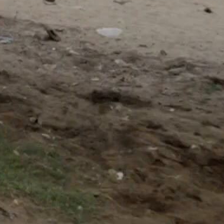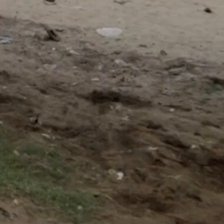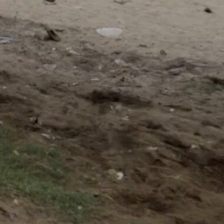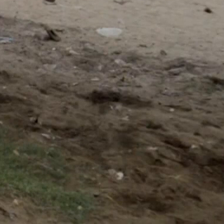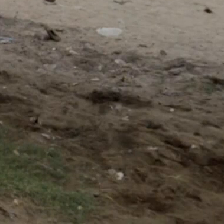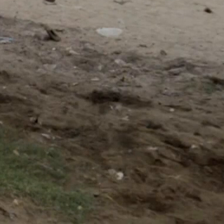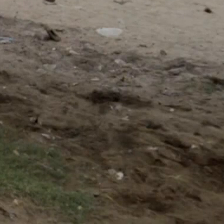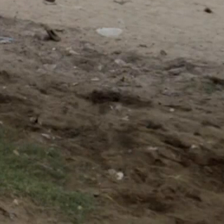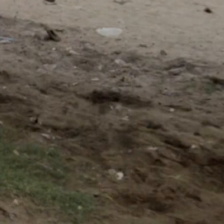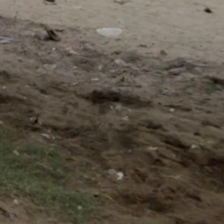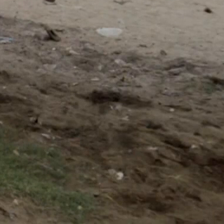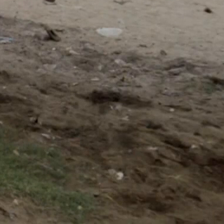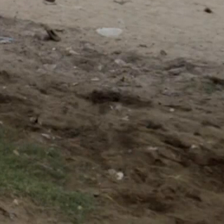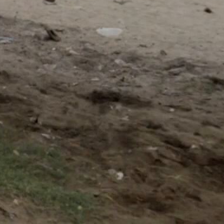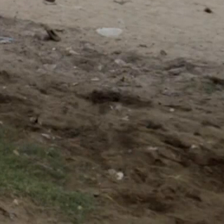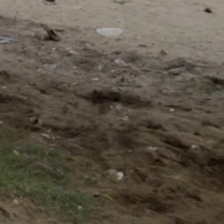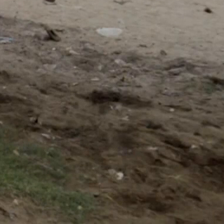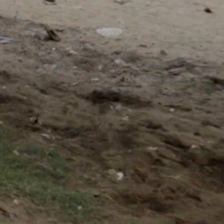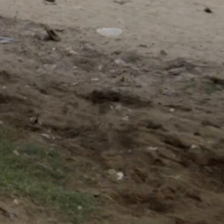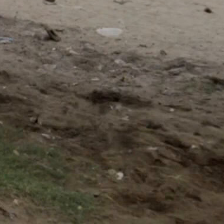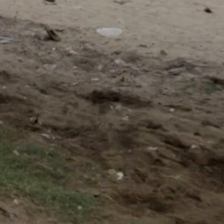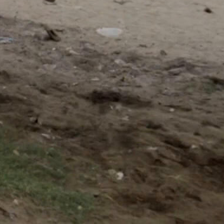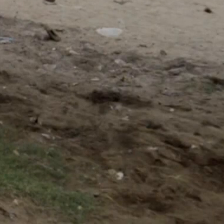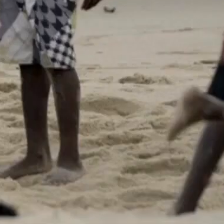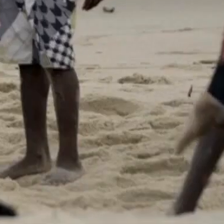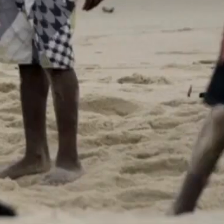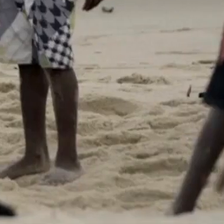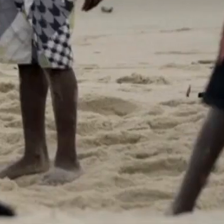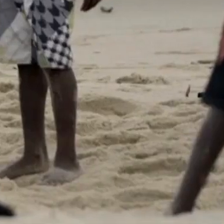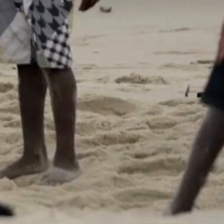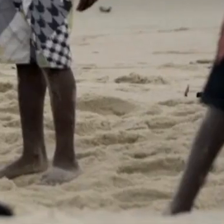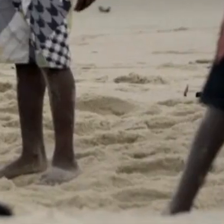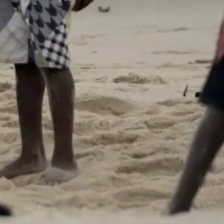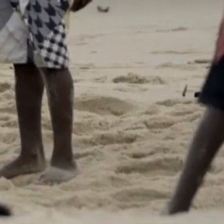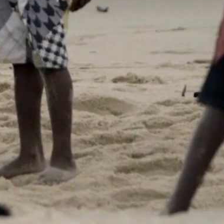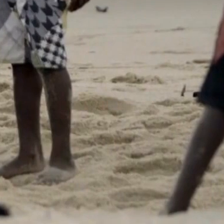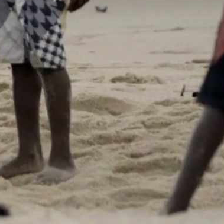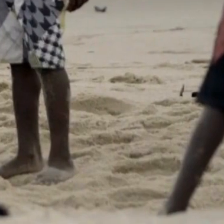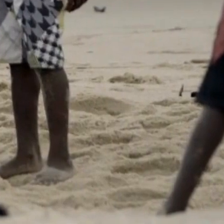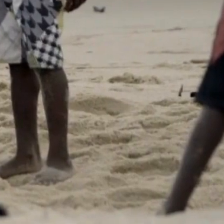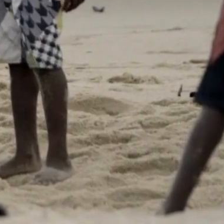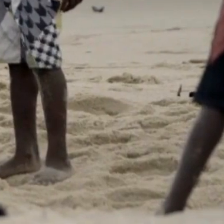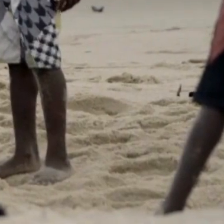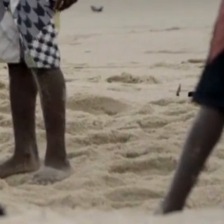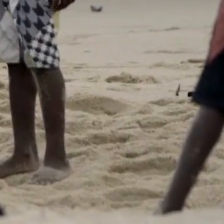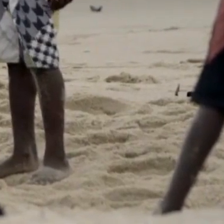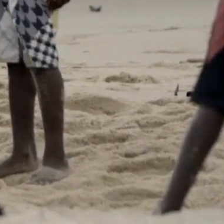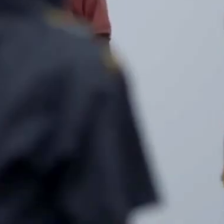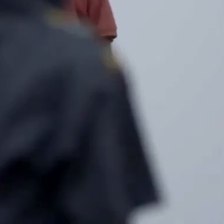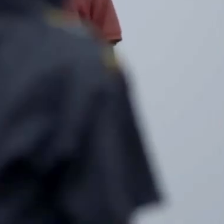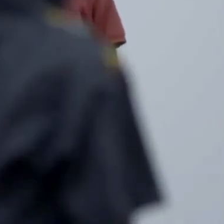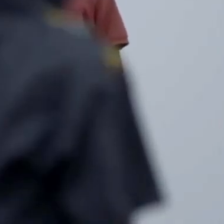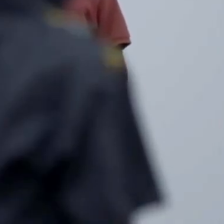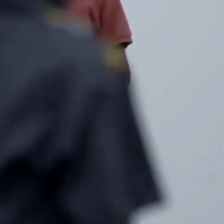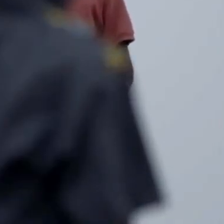Growing up in my father's home with many brothers and sisters, helped me to have that sense of community. Every